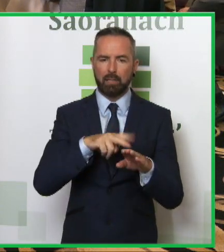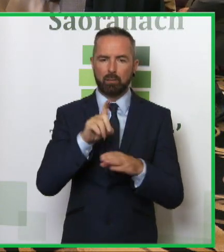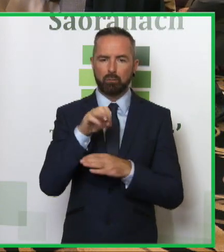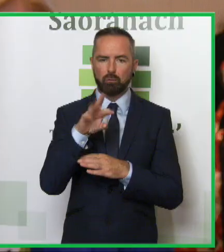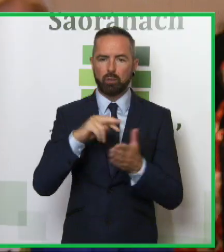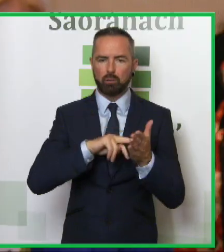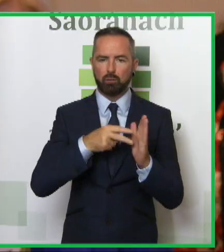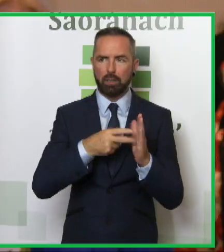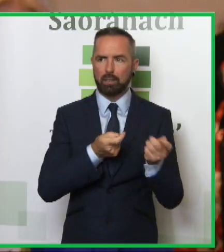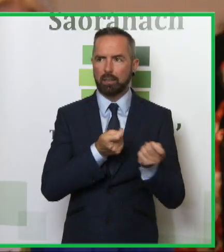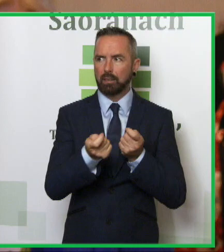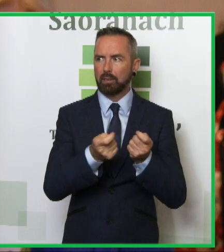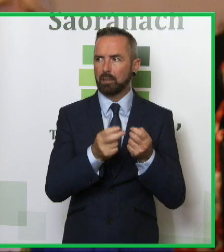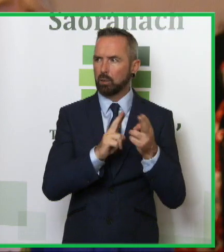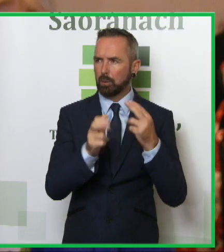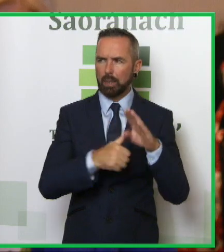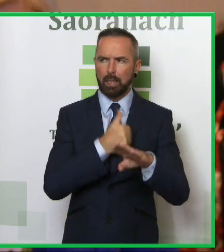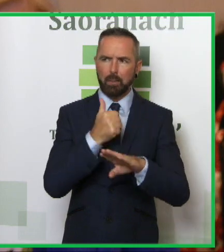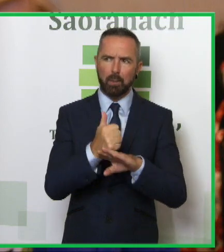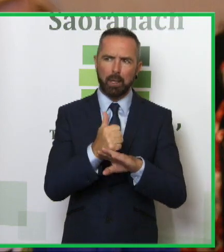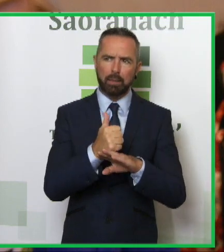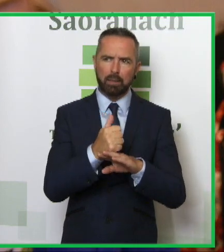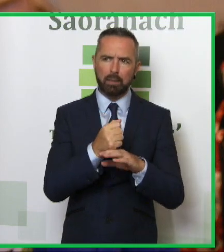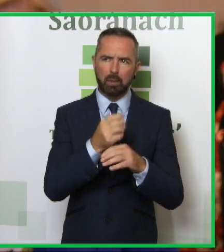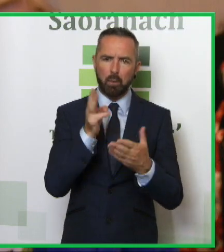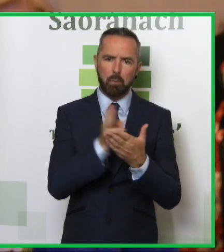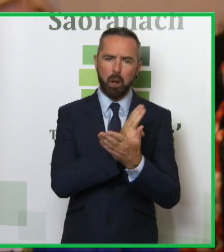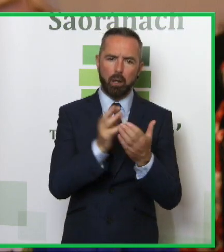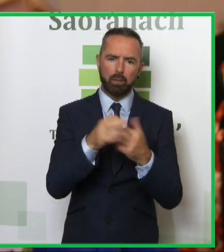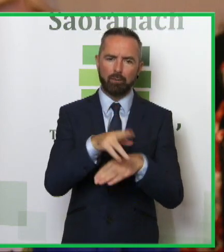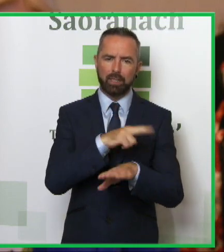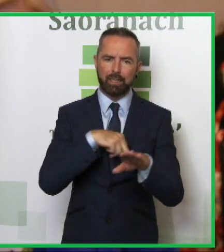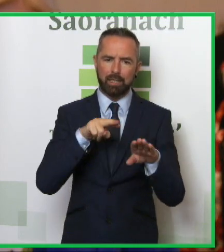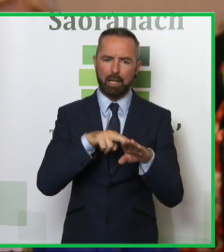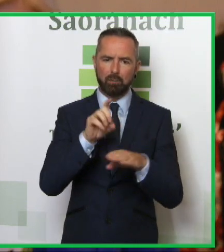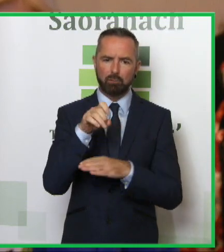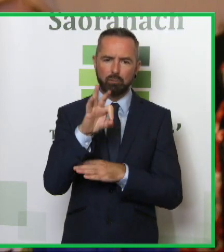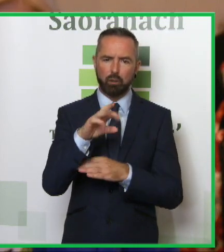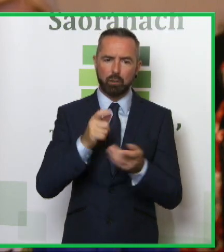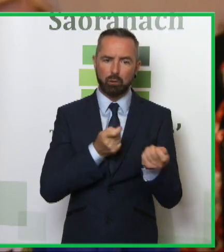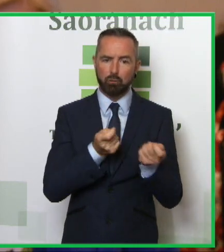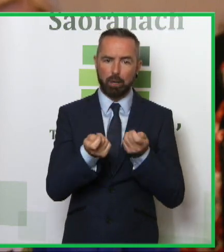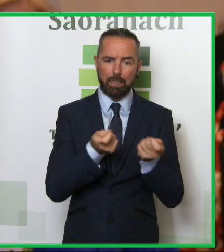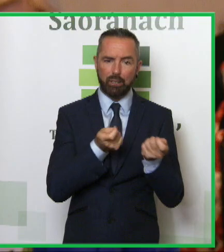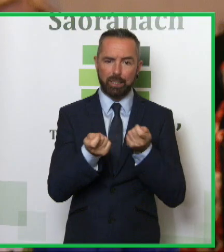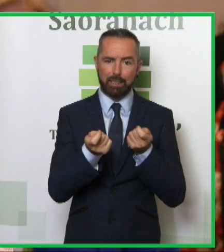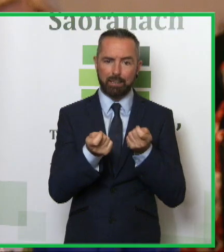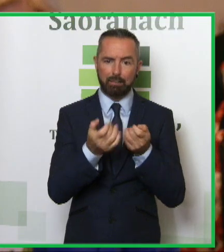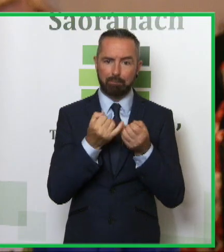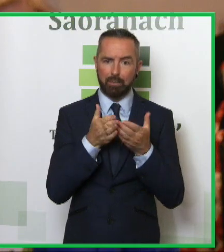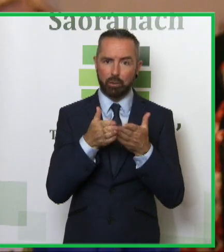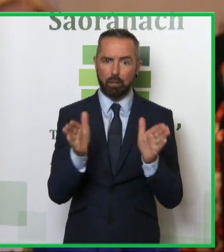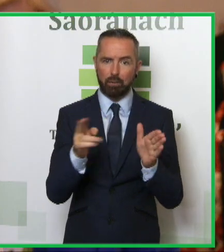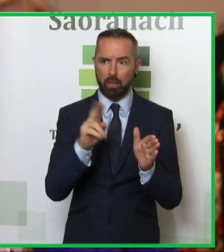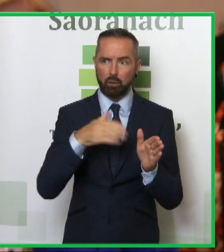not be implementing iterations of National Drug Strategies in general, rather than just the next